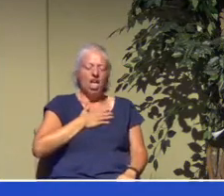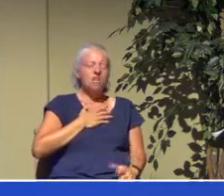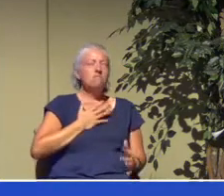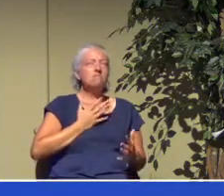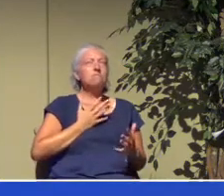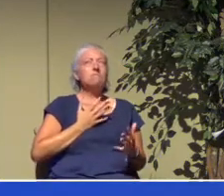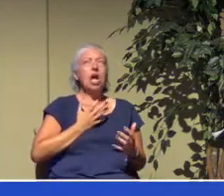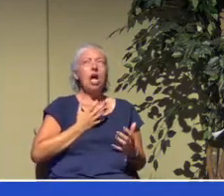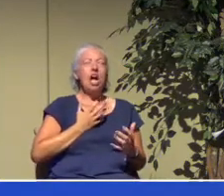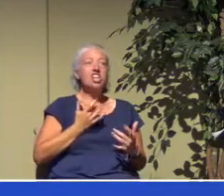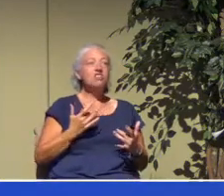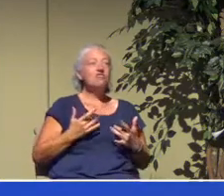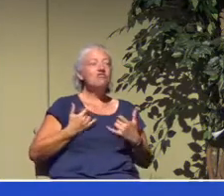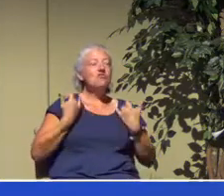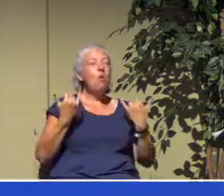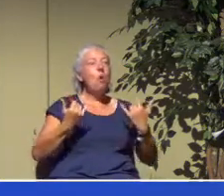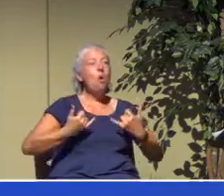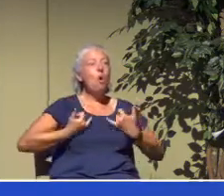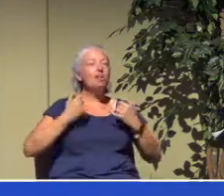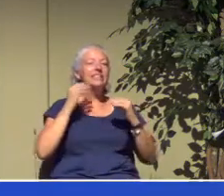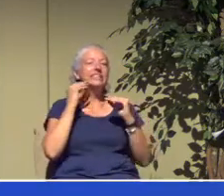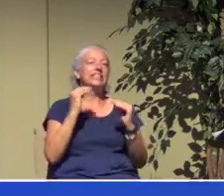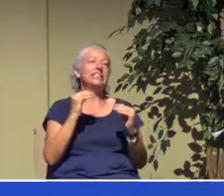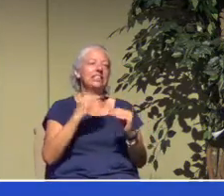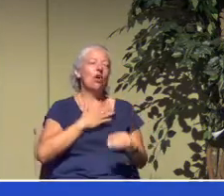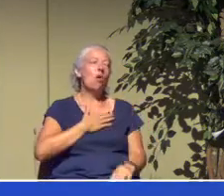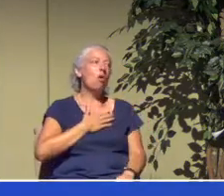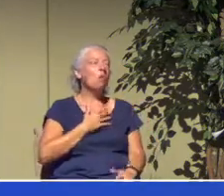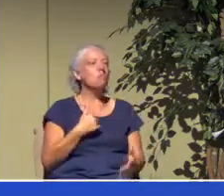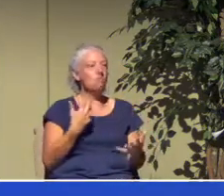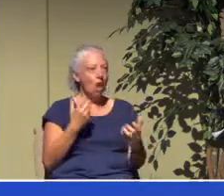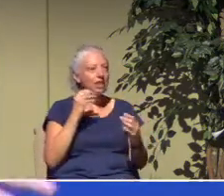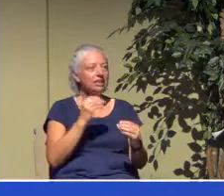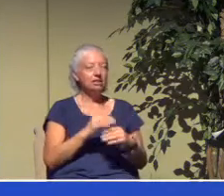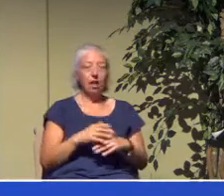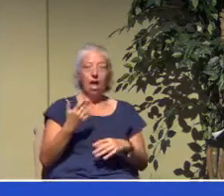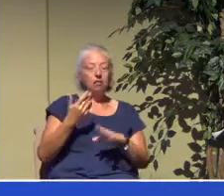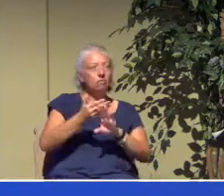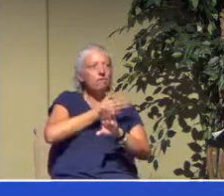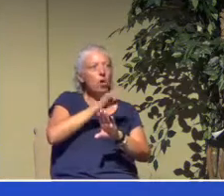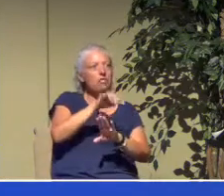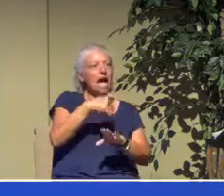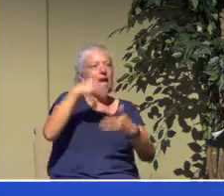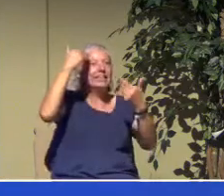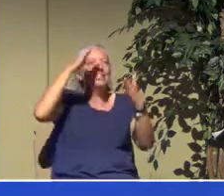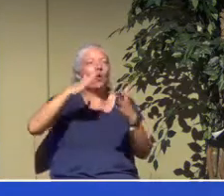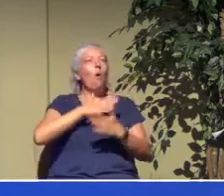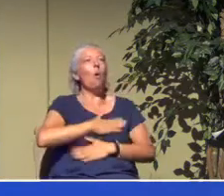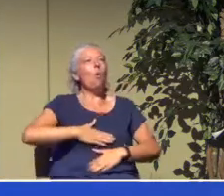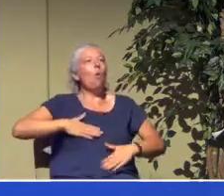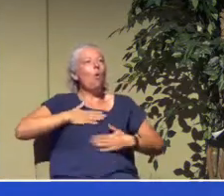or this joy to teach. I really didn't know I wouldn't enjoy teaching so much.